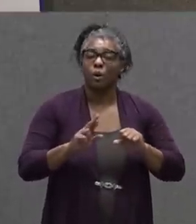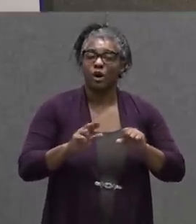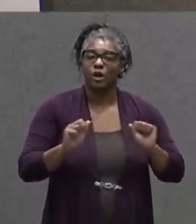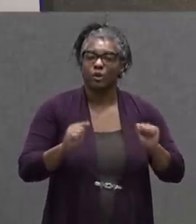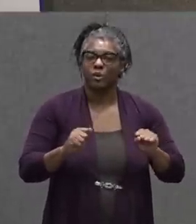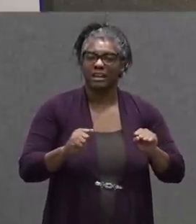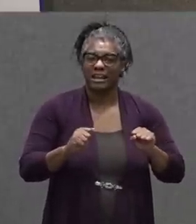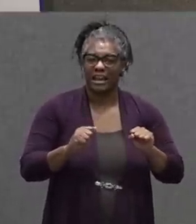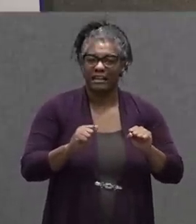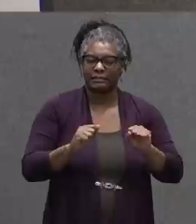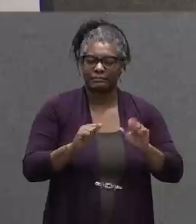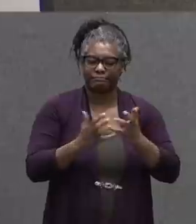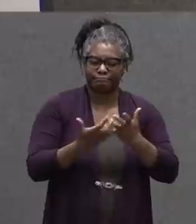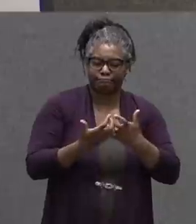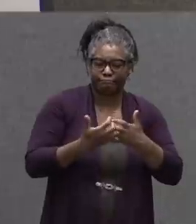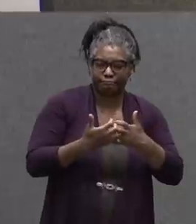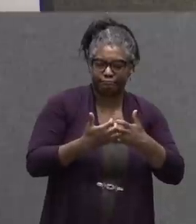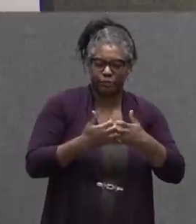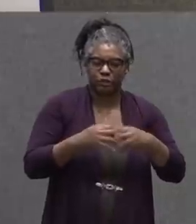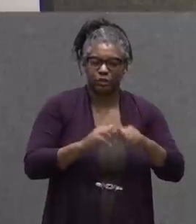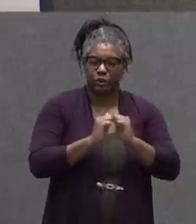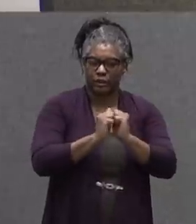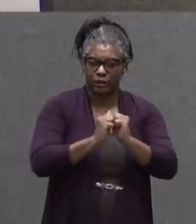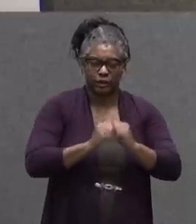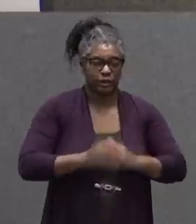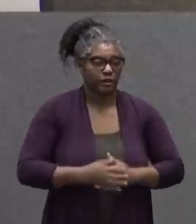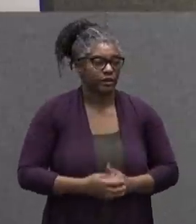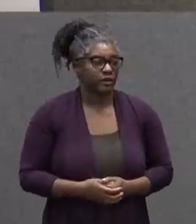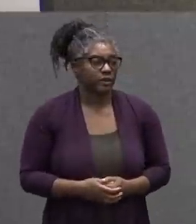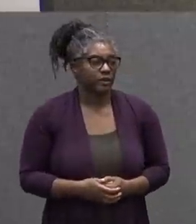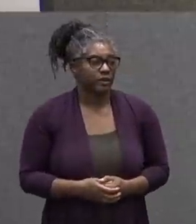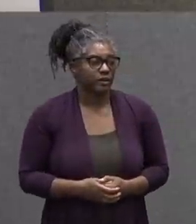sounds. Let's try another one.